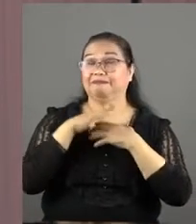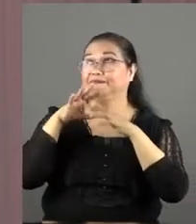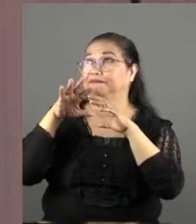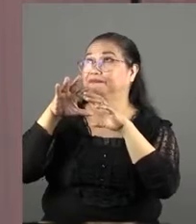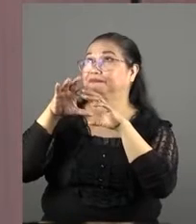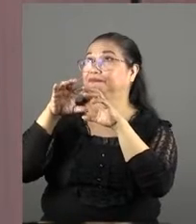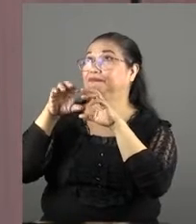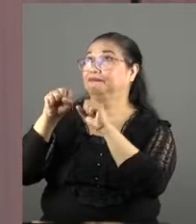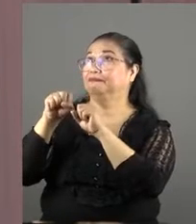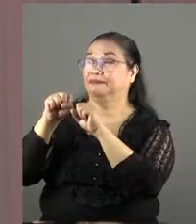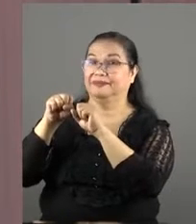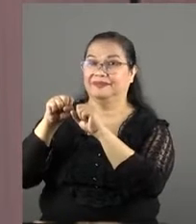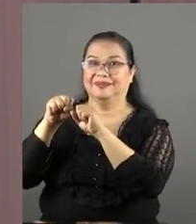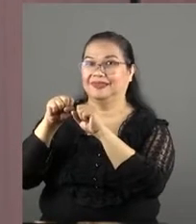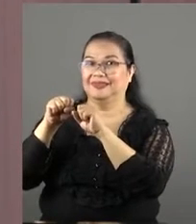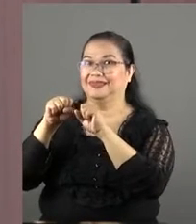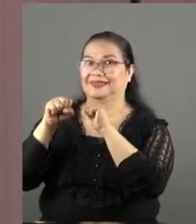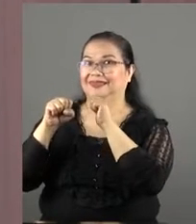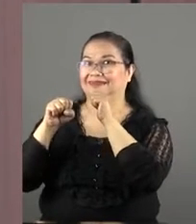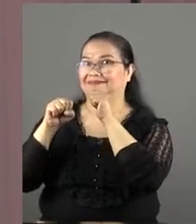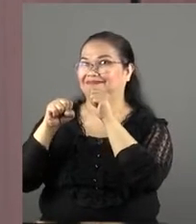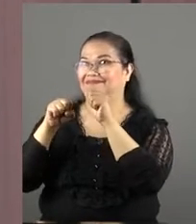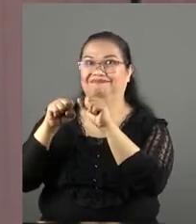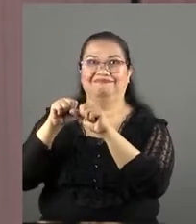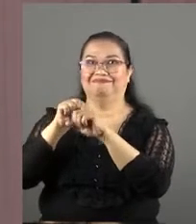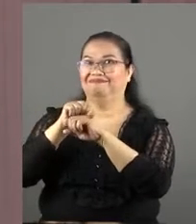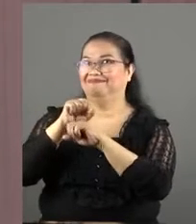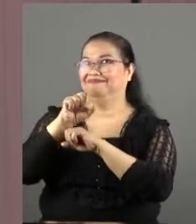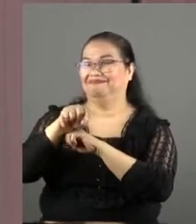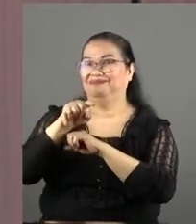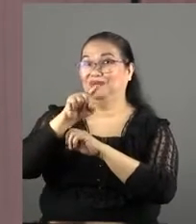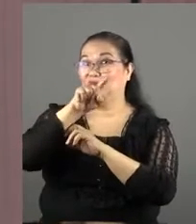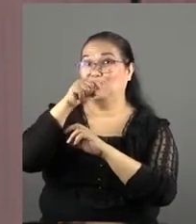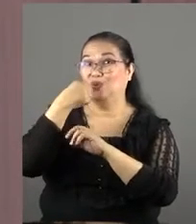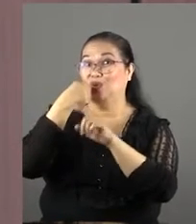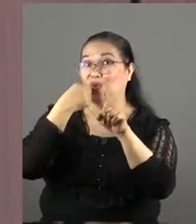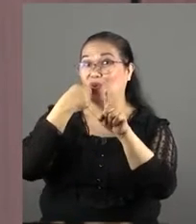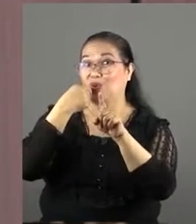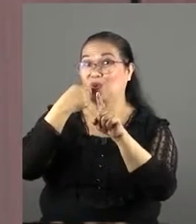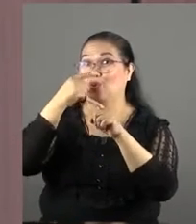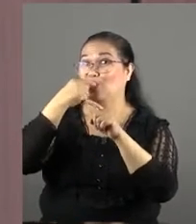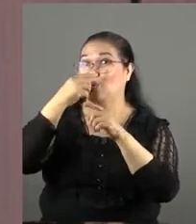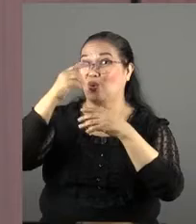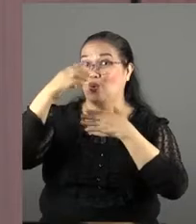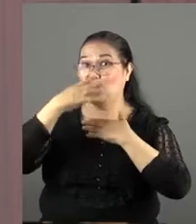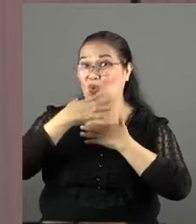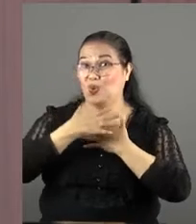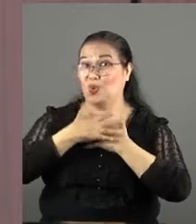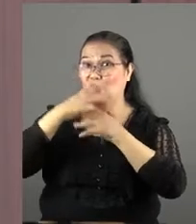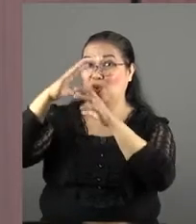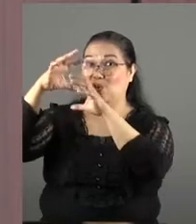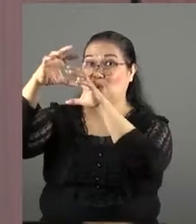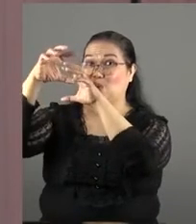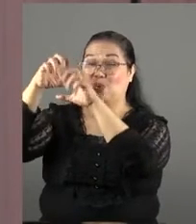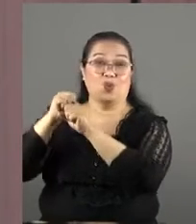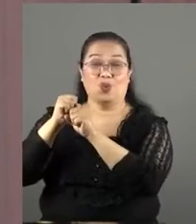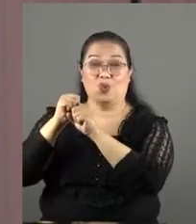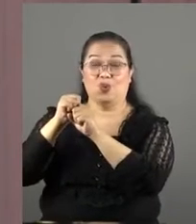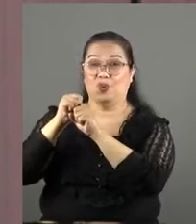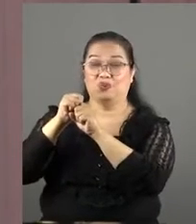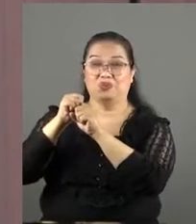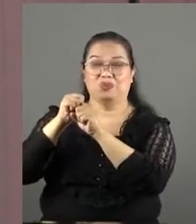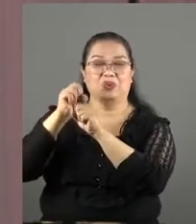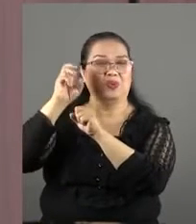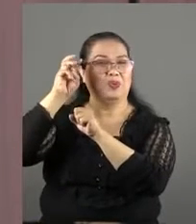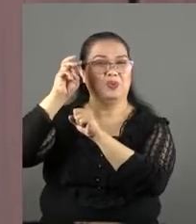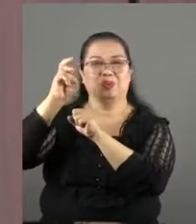will never get over it. Those whom grace has grasped will never get